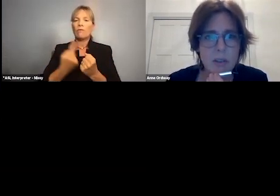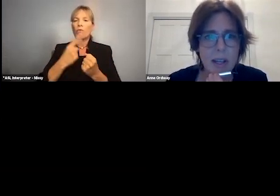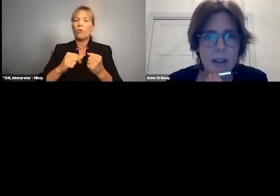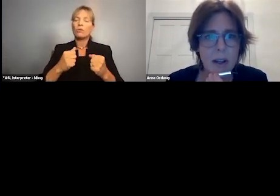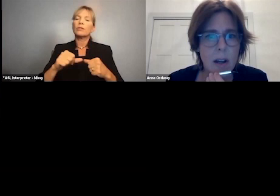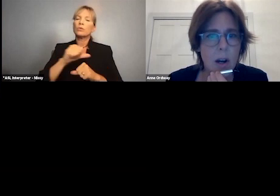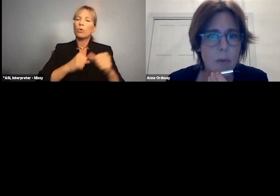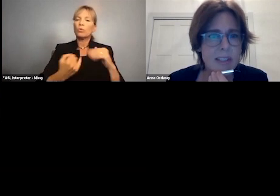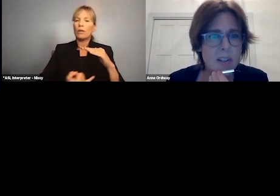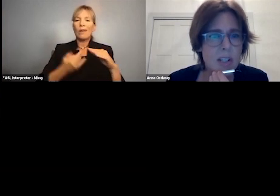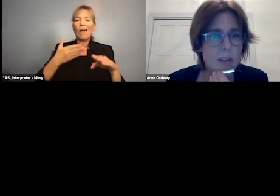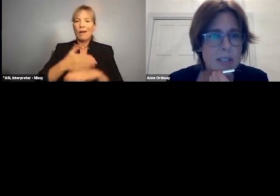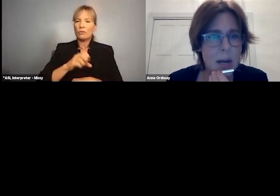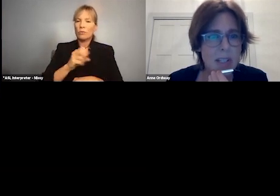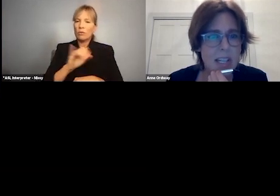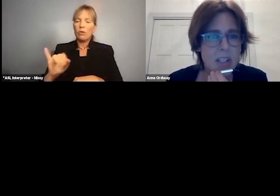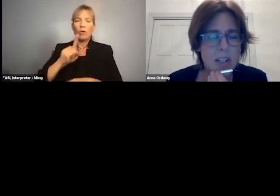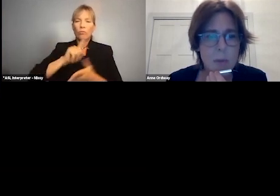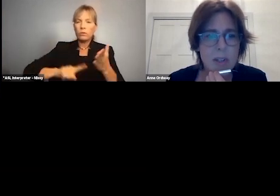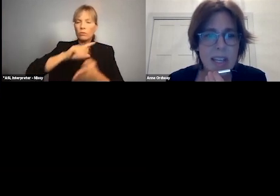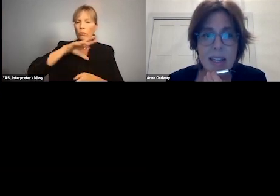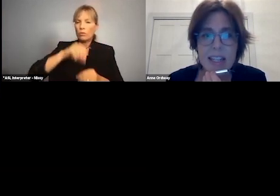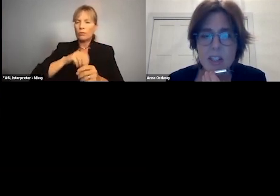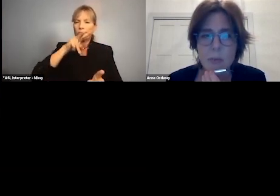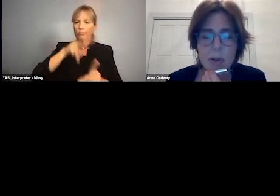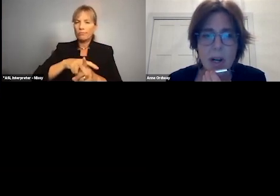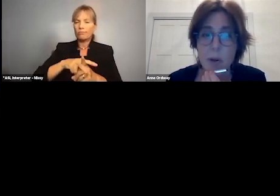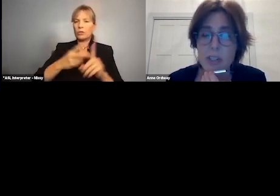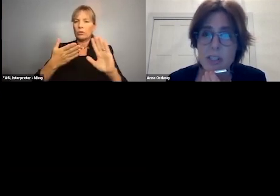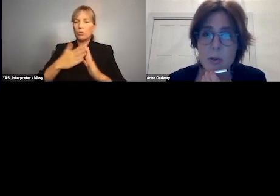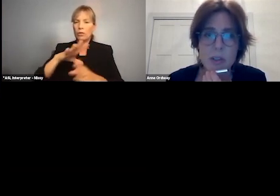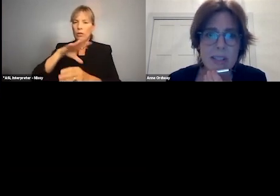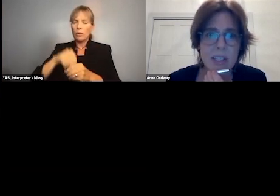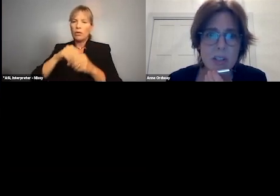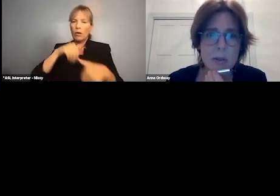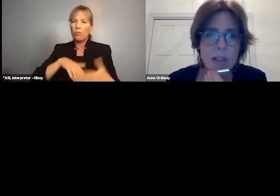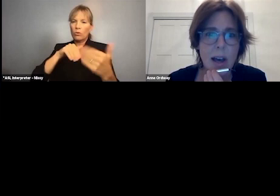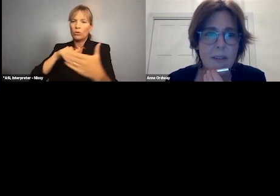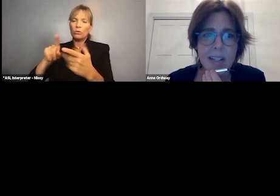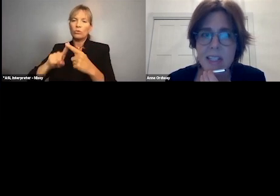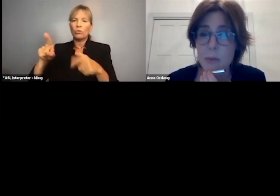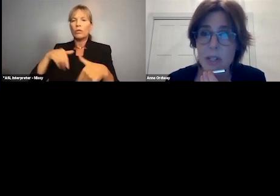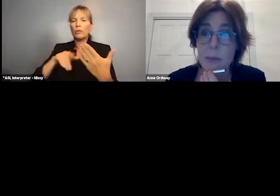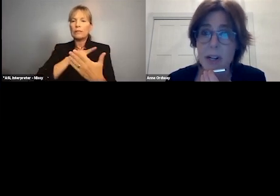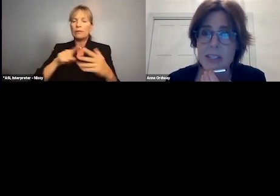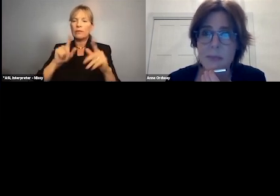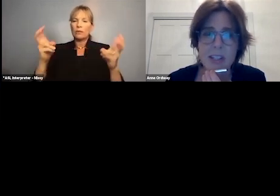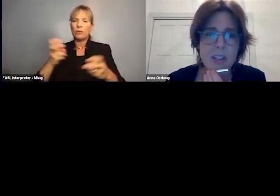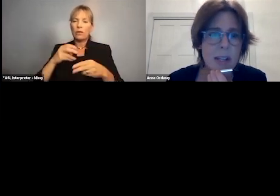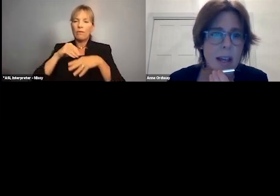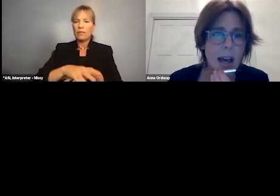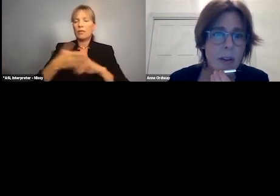after spinal cord injury. Her research includes application of community-engaged approaches to address issues affecting